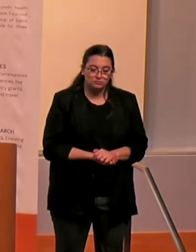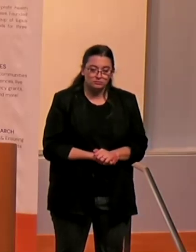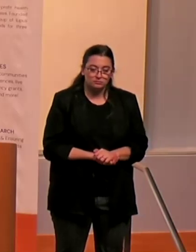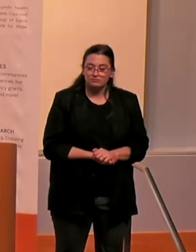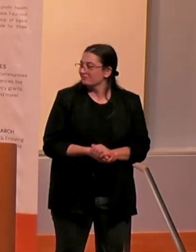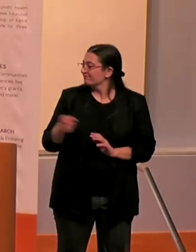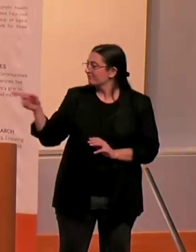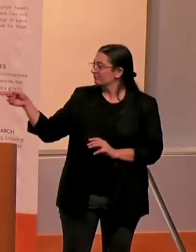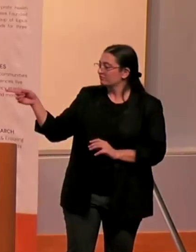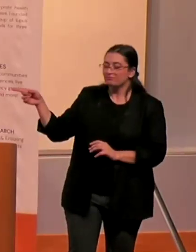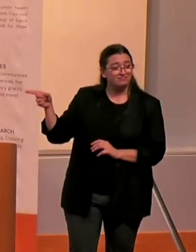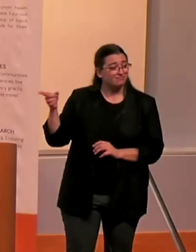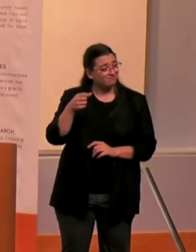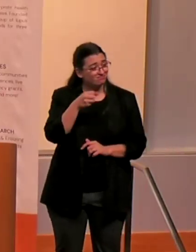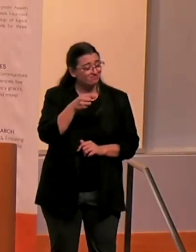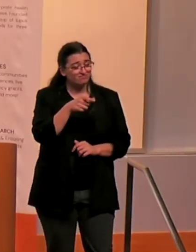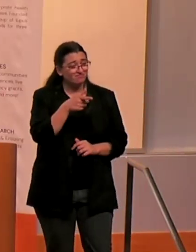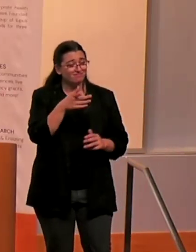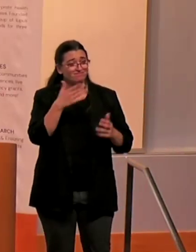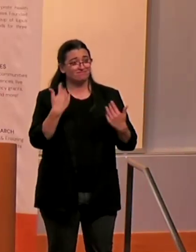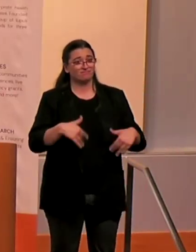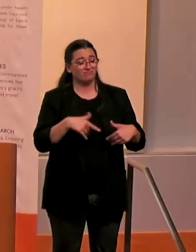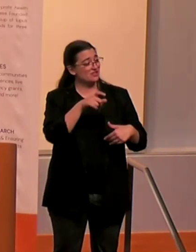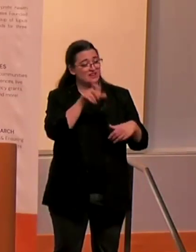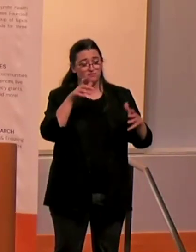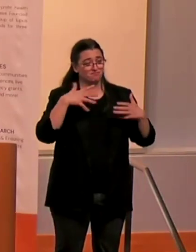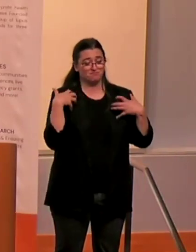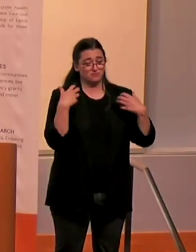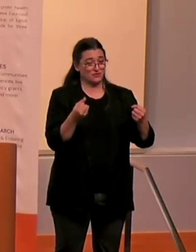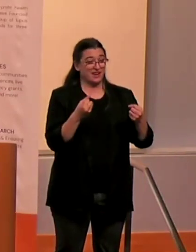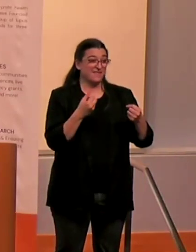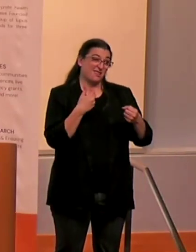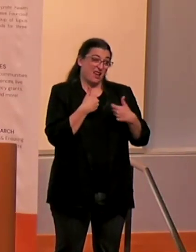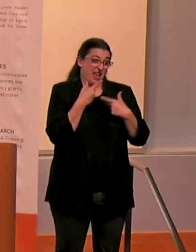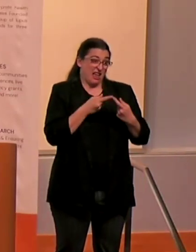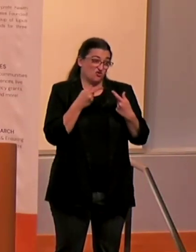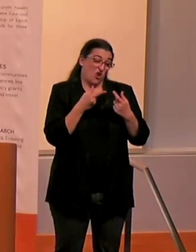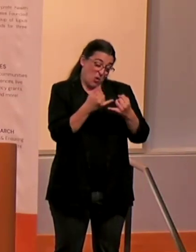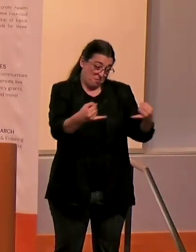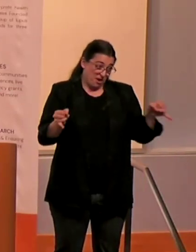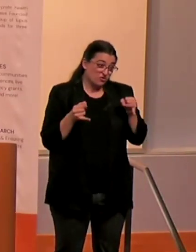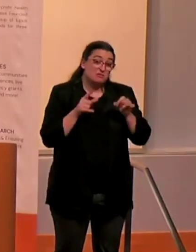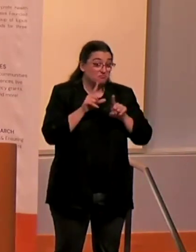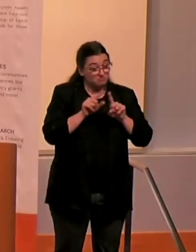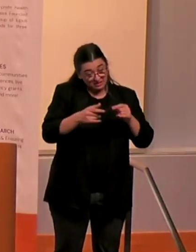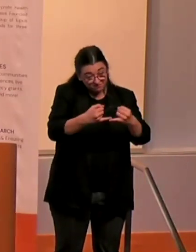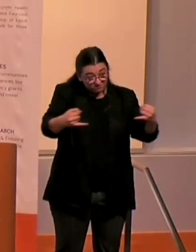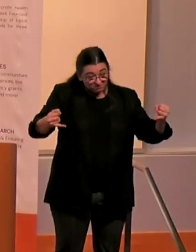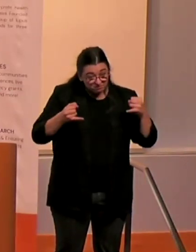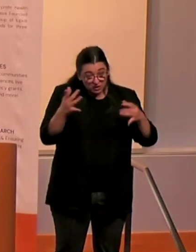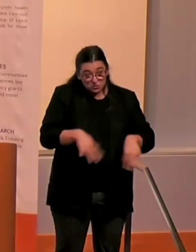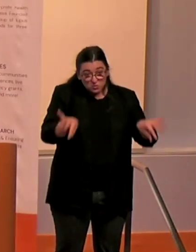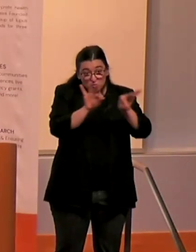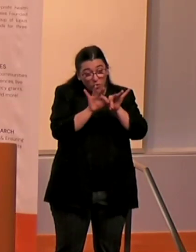I think yeah, you have to be really brave. And I've struggled with this, but setting boundaries with people that you love and saying, no,